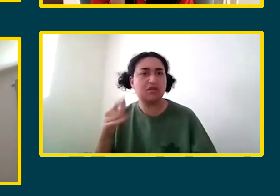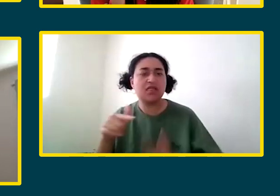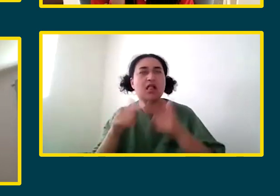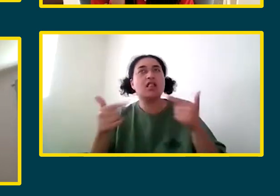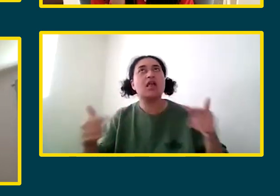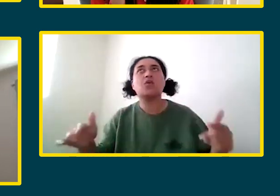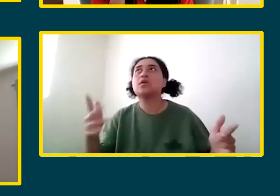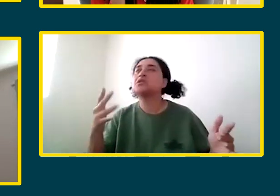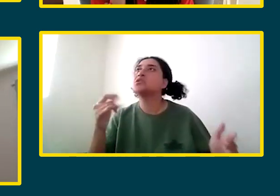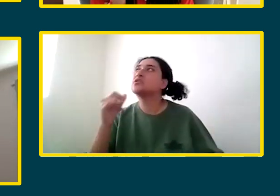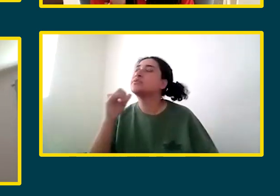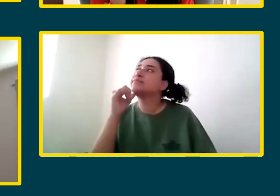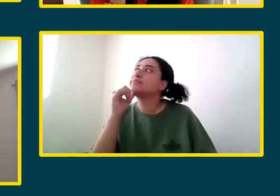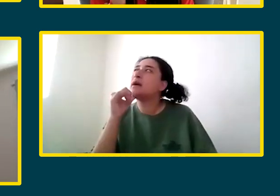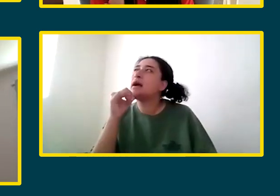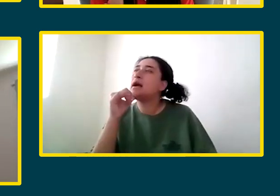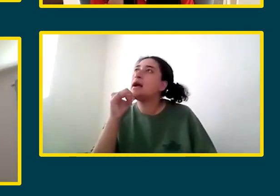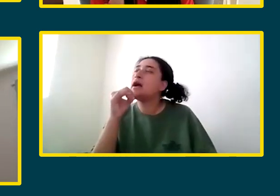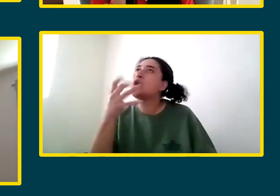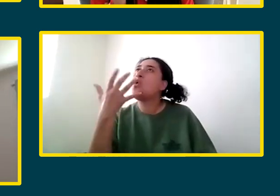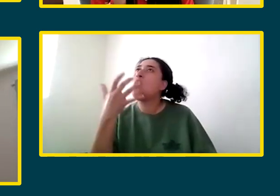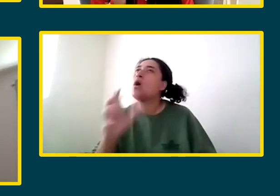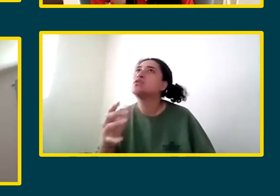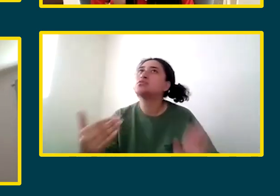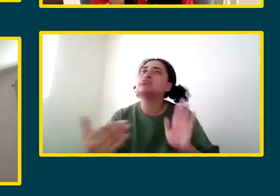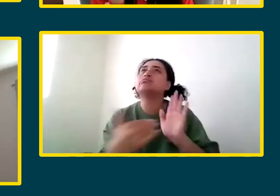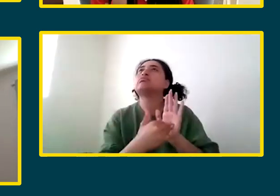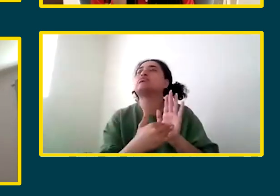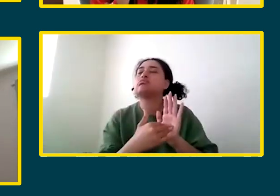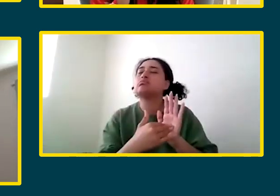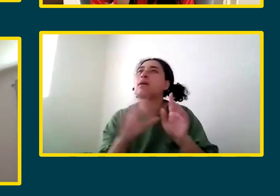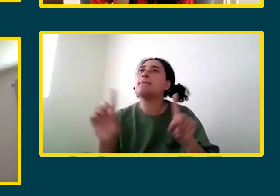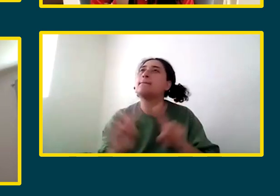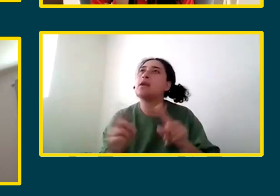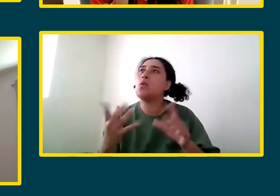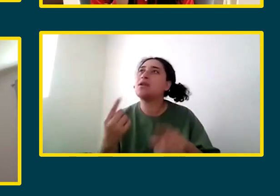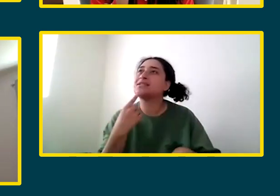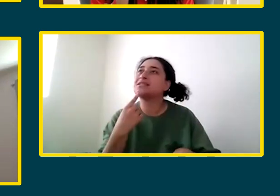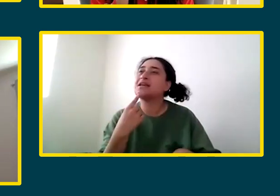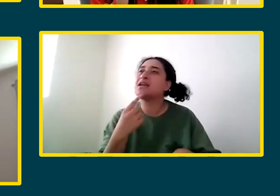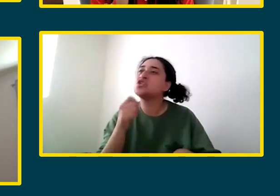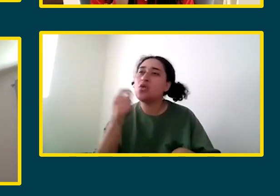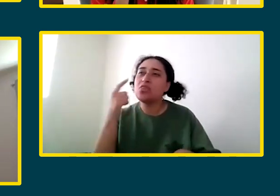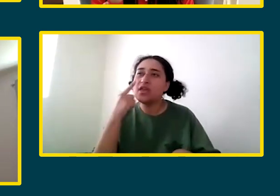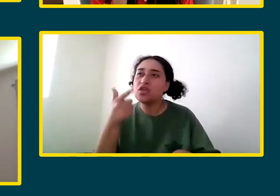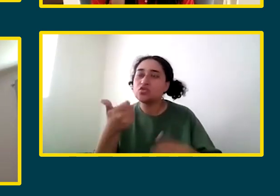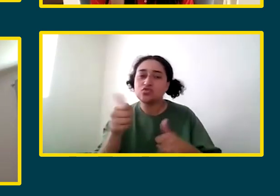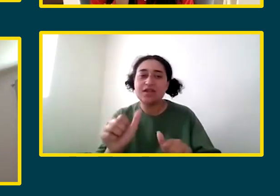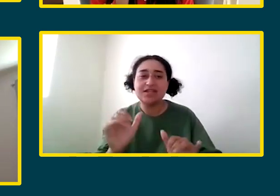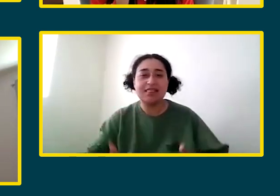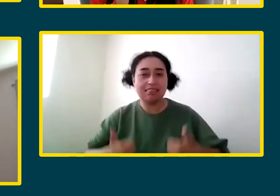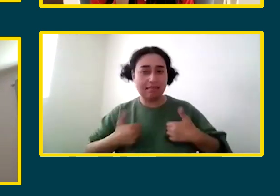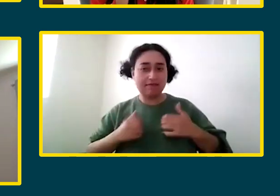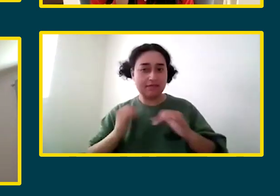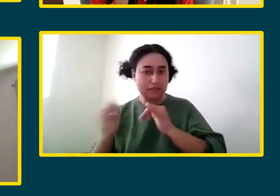want to gently push back. And I want to say, I don't think you're trying to live it like everybody else because